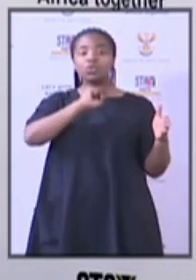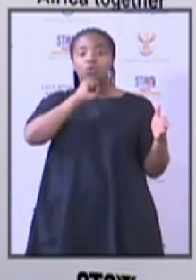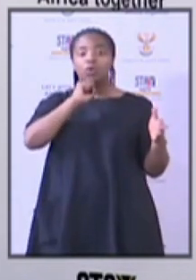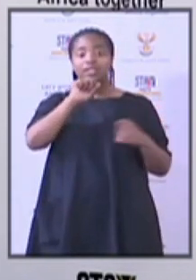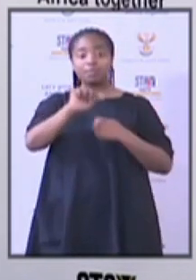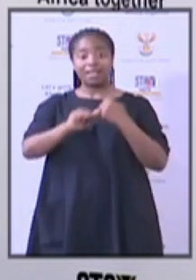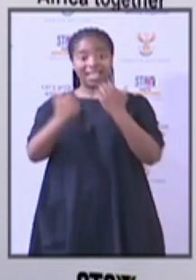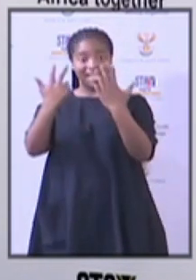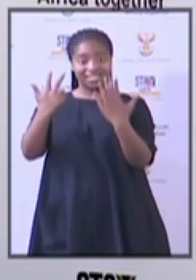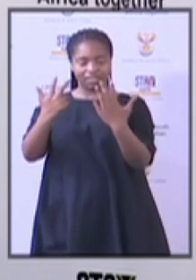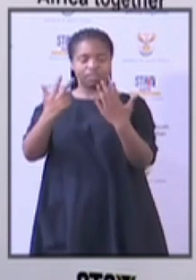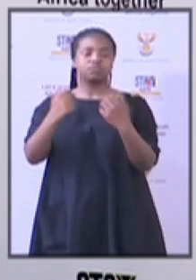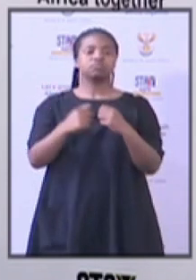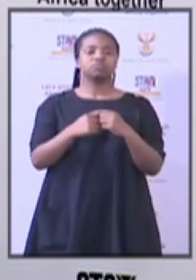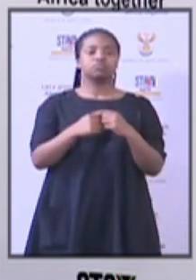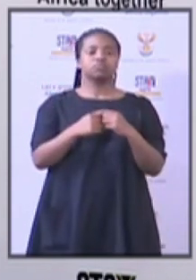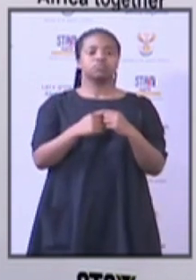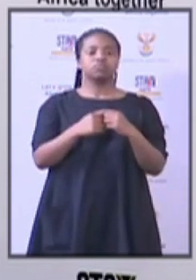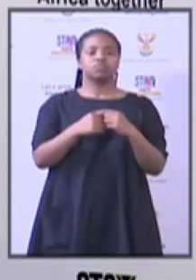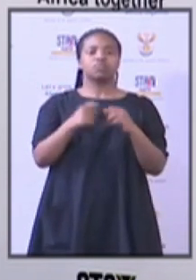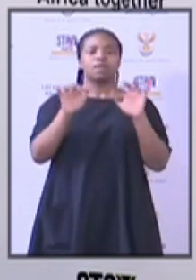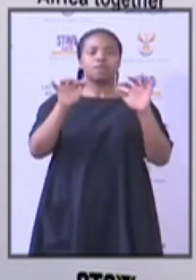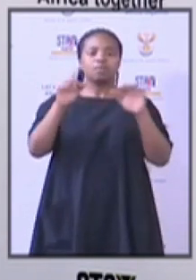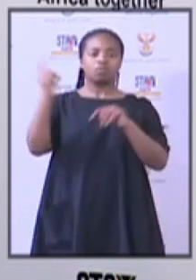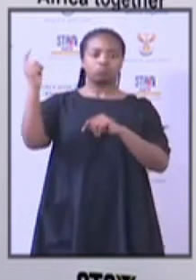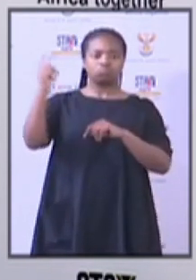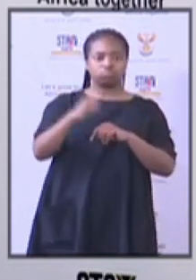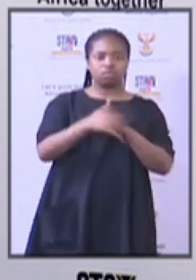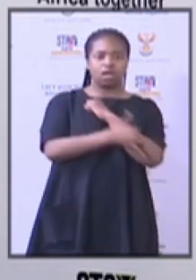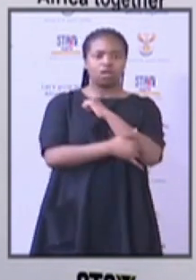2020, our immigration officials assisted